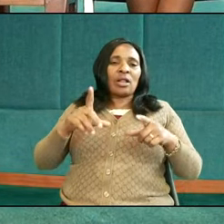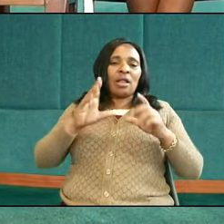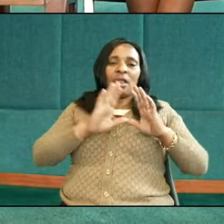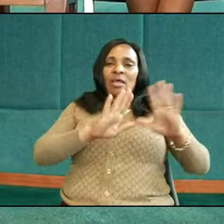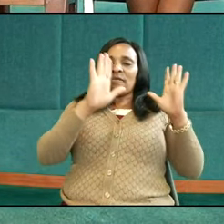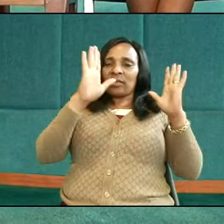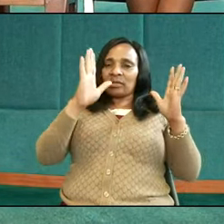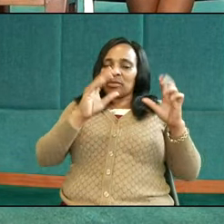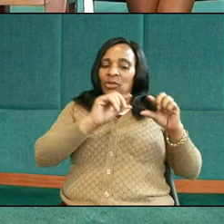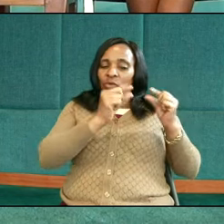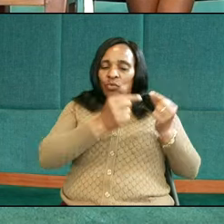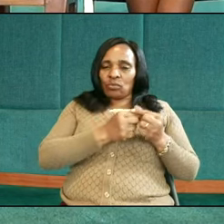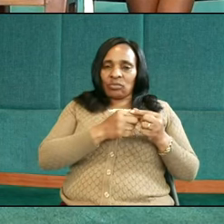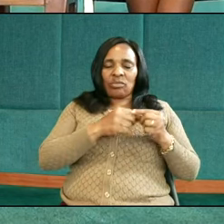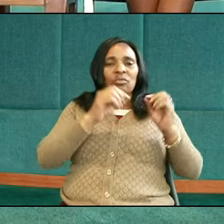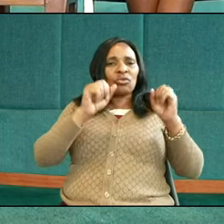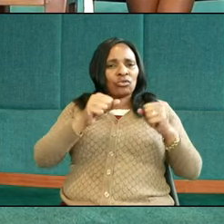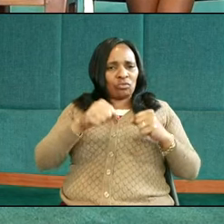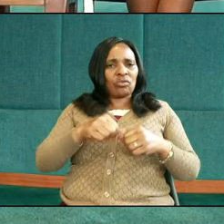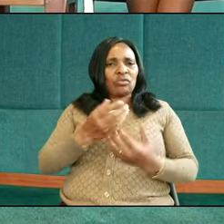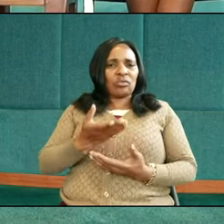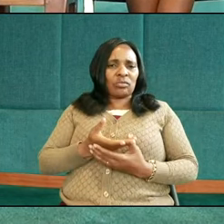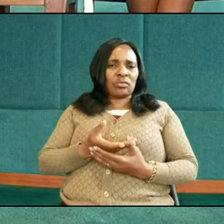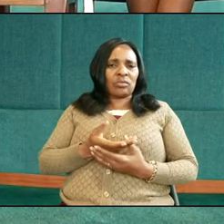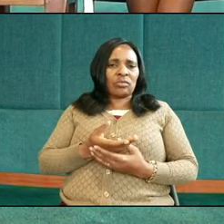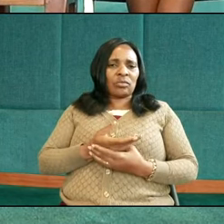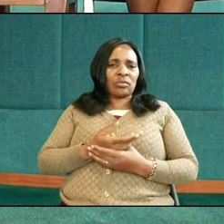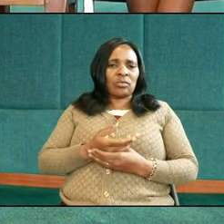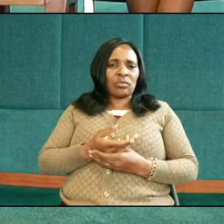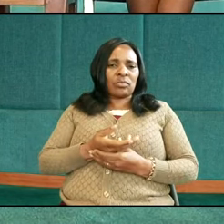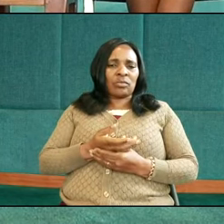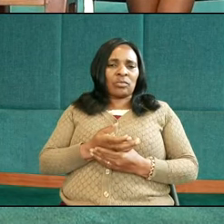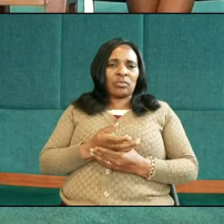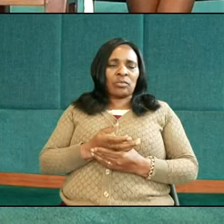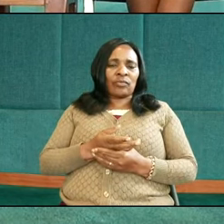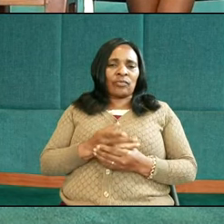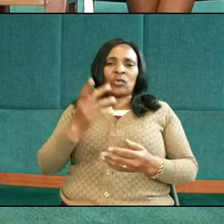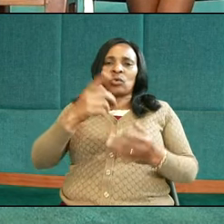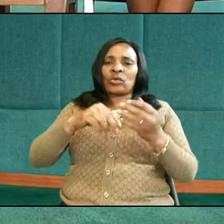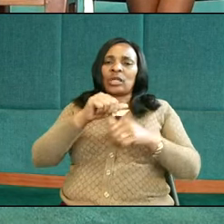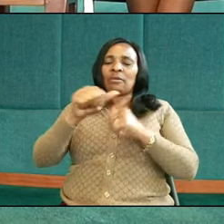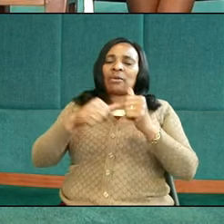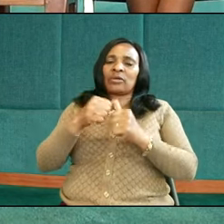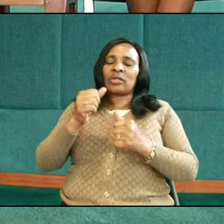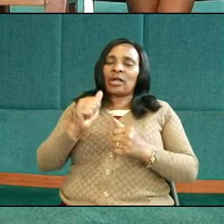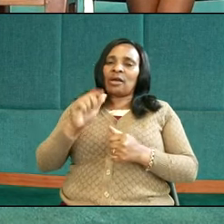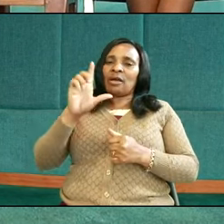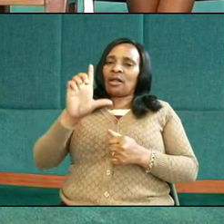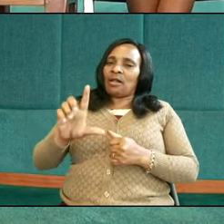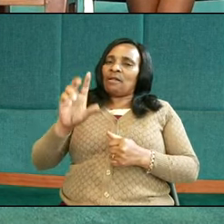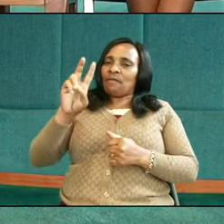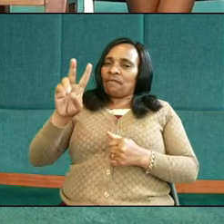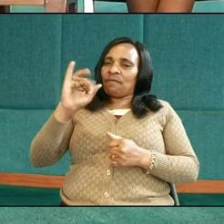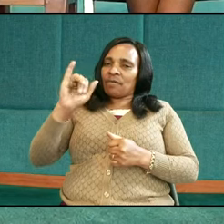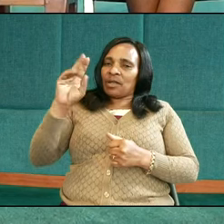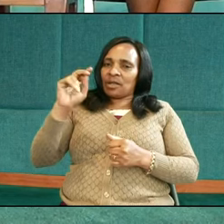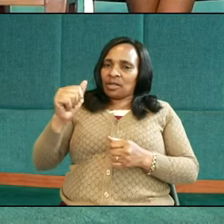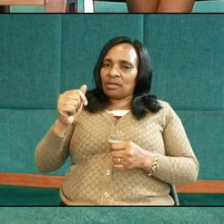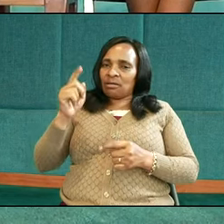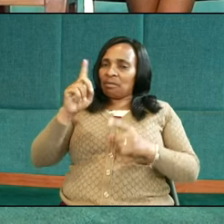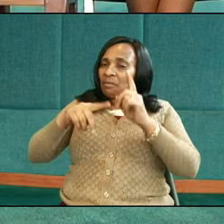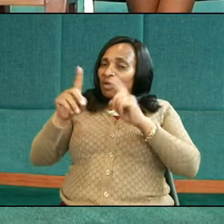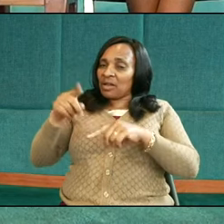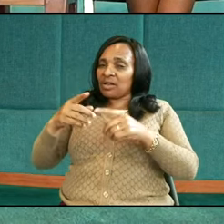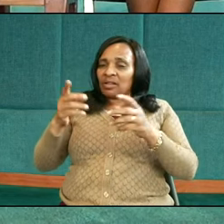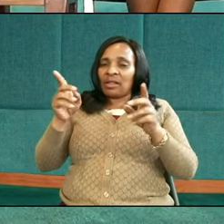party? Yeah, I would. Yeah. Yes. Okay. Okay. What about you, Avin? What do you For me, probably, I'll